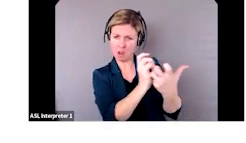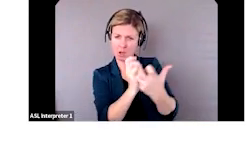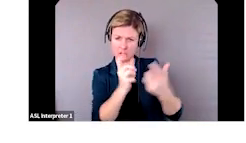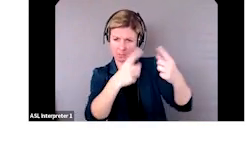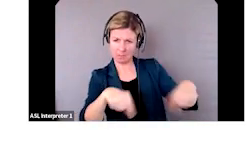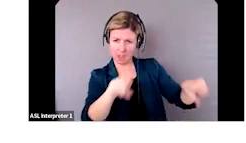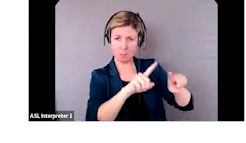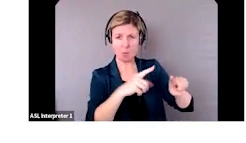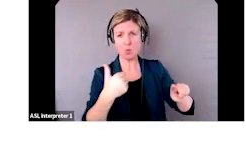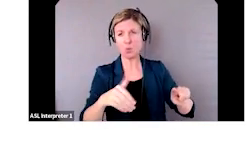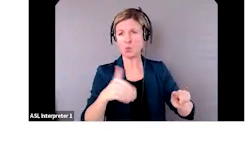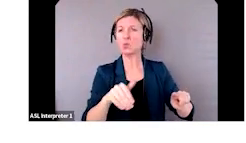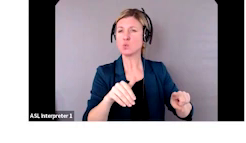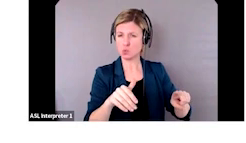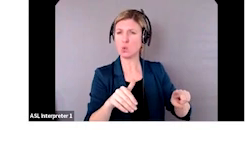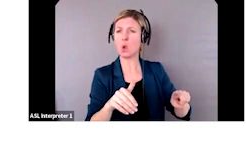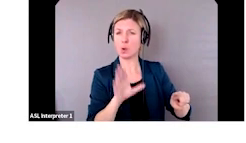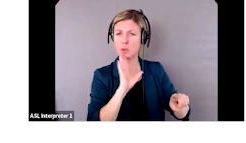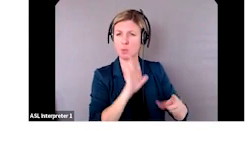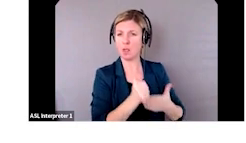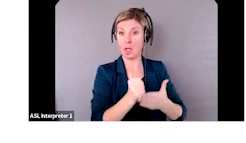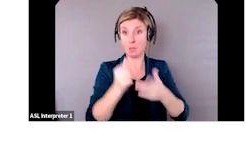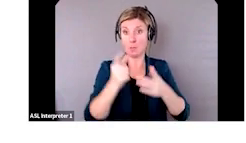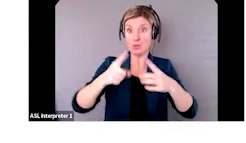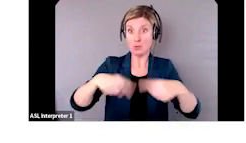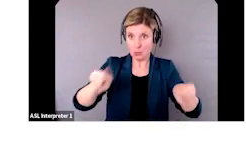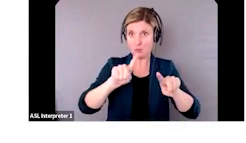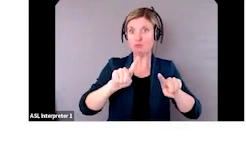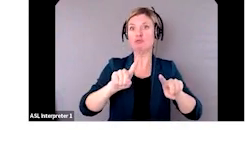successful on Amazon as a channel.